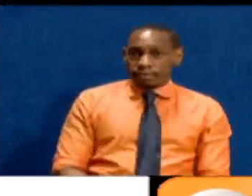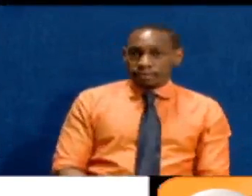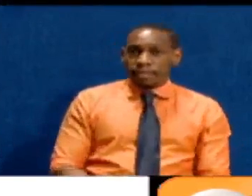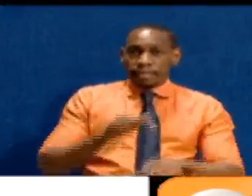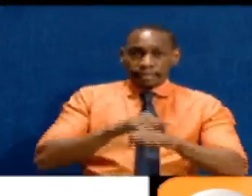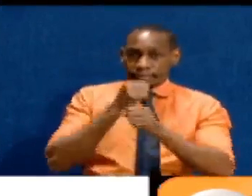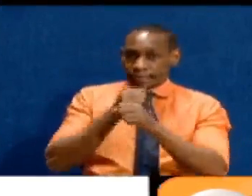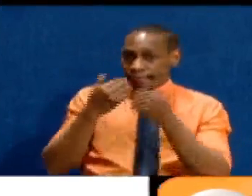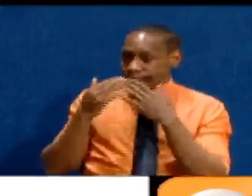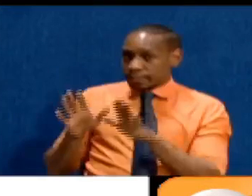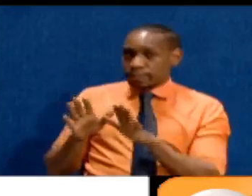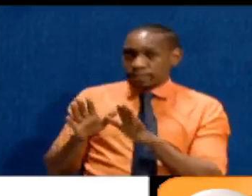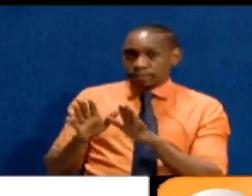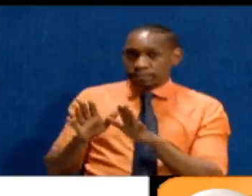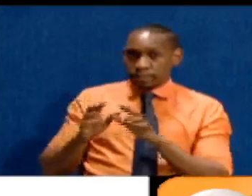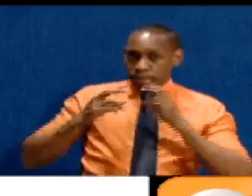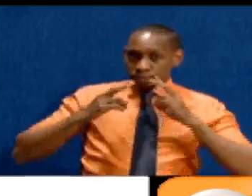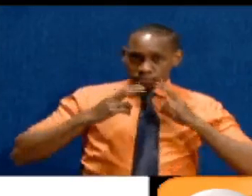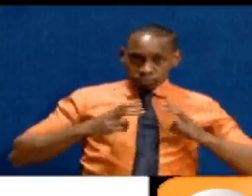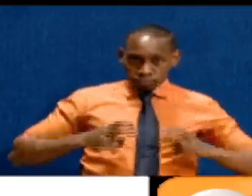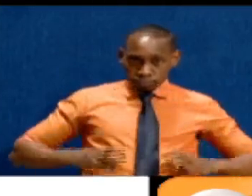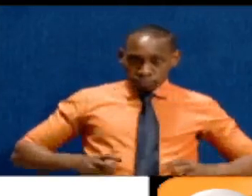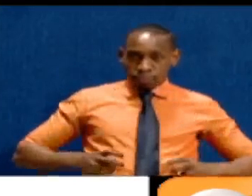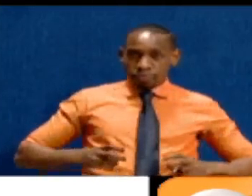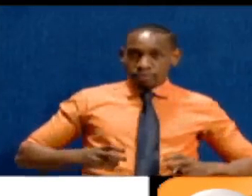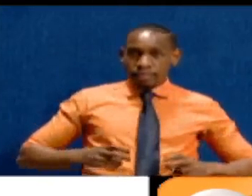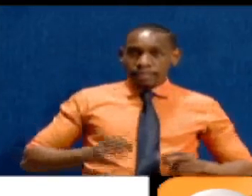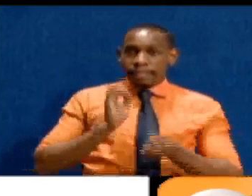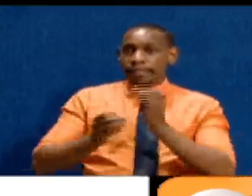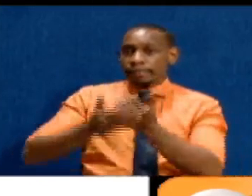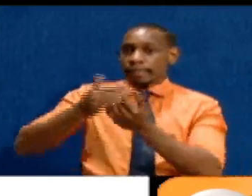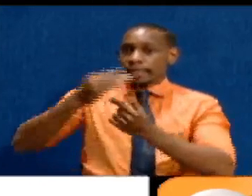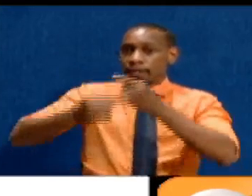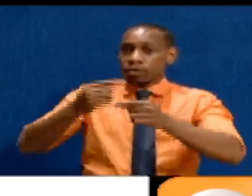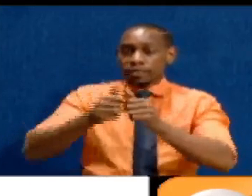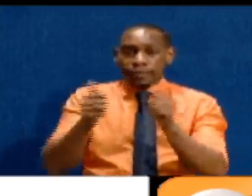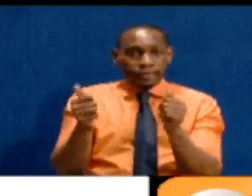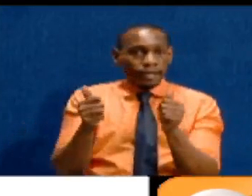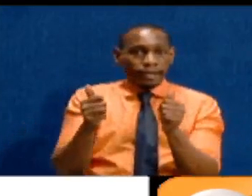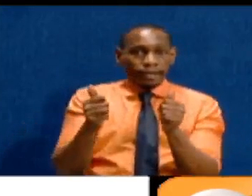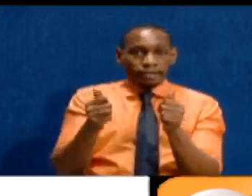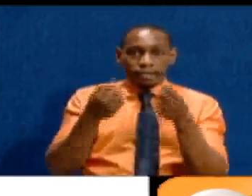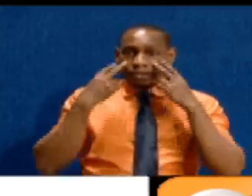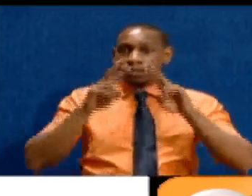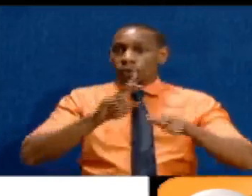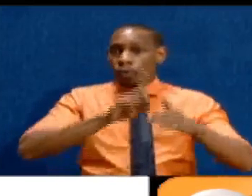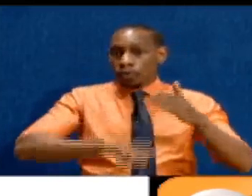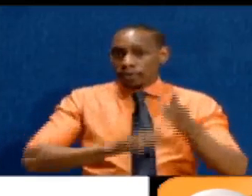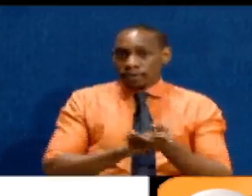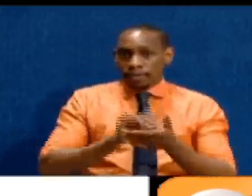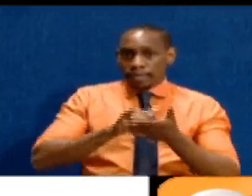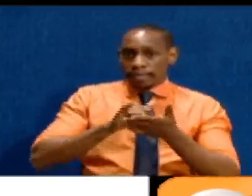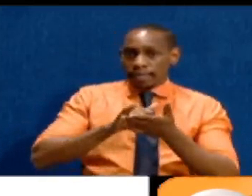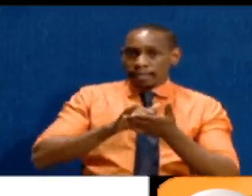did the checkups to check if the treatment was working, they saw that, you know, the